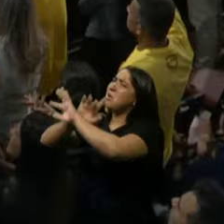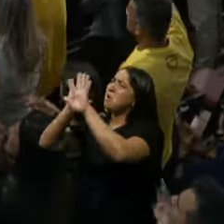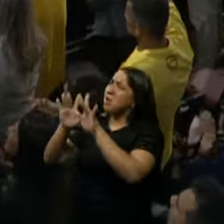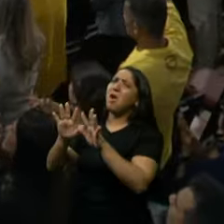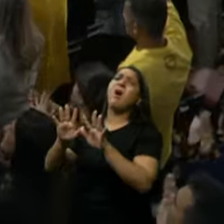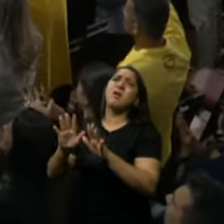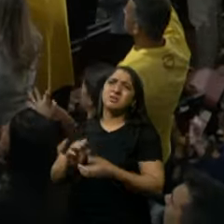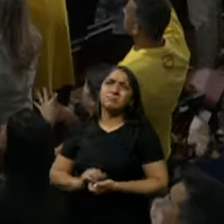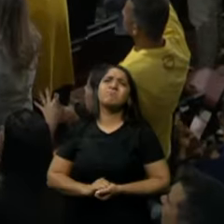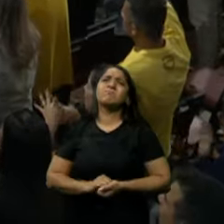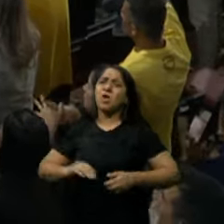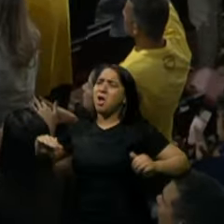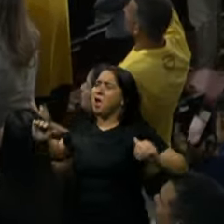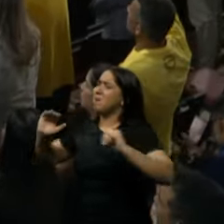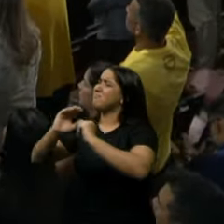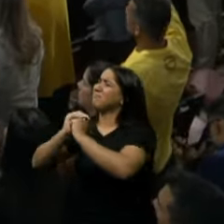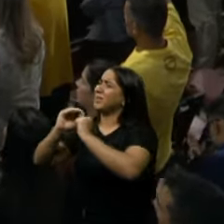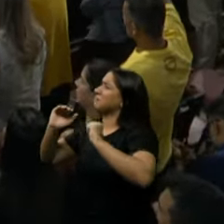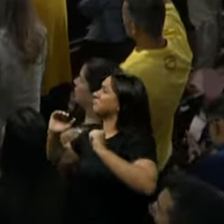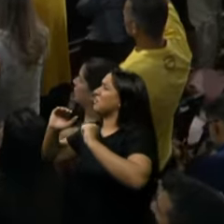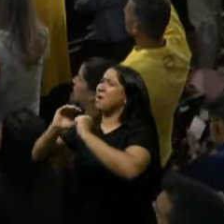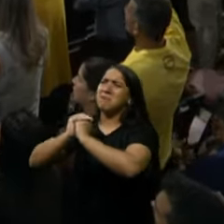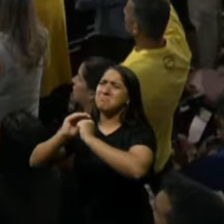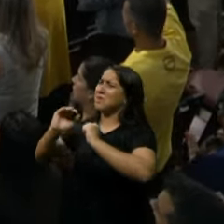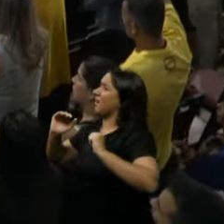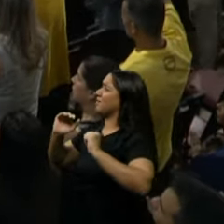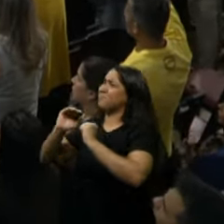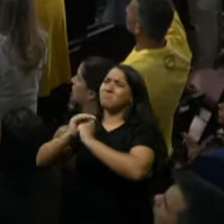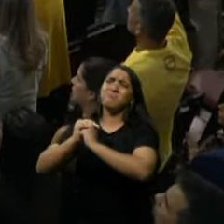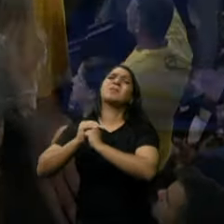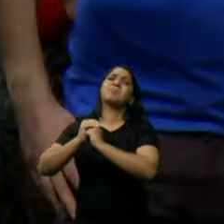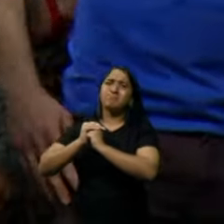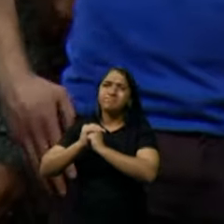you are holy you are holy you